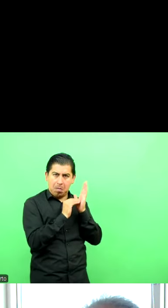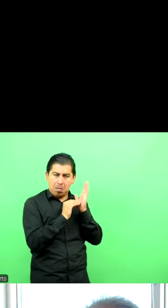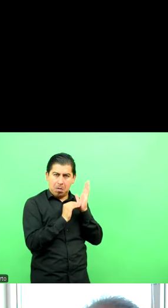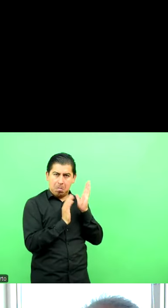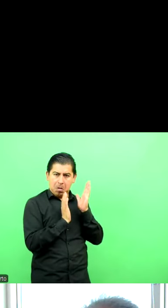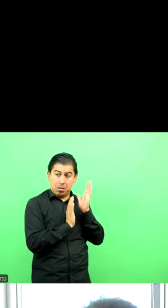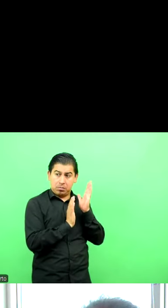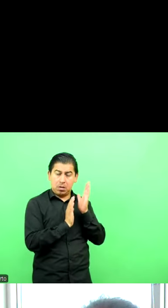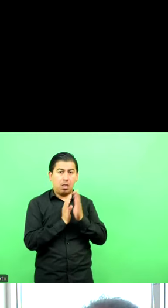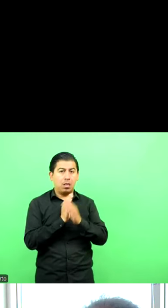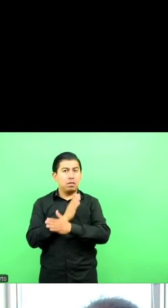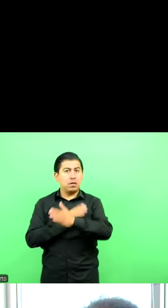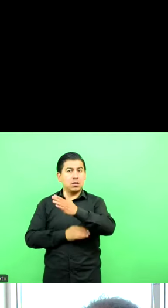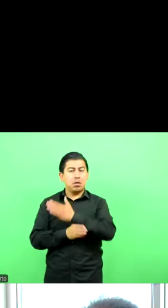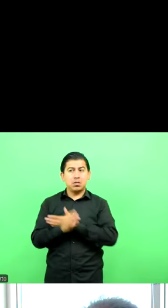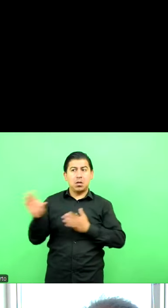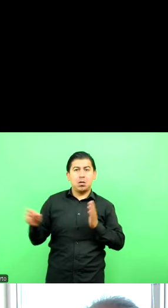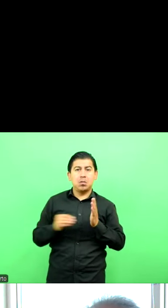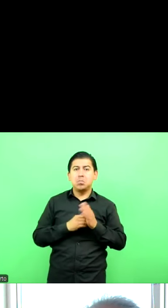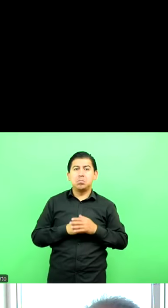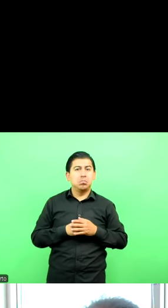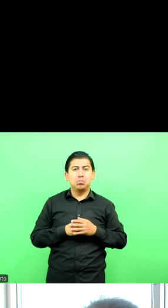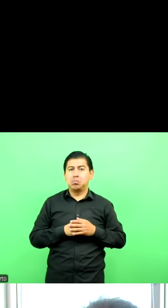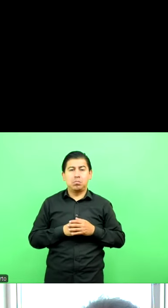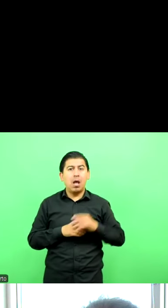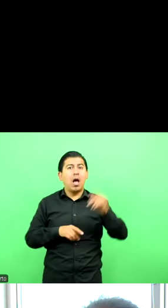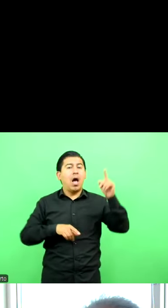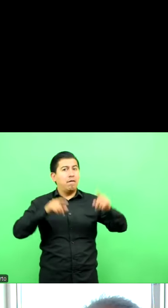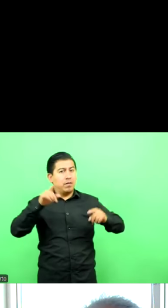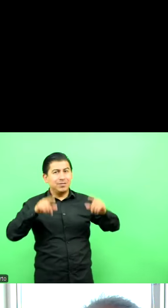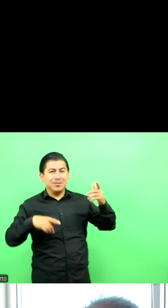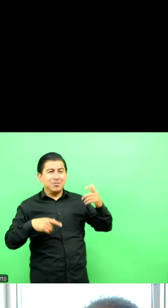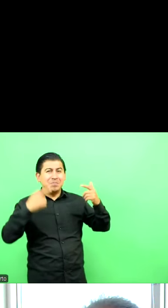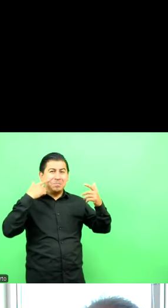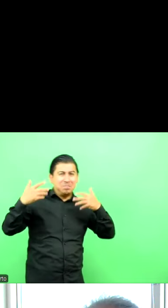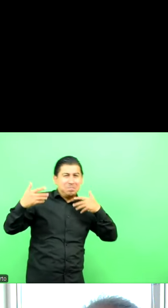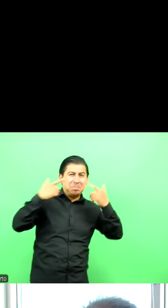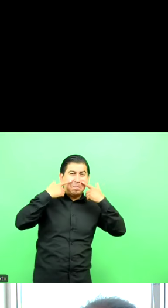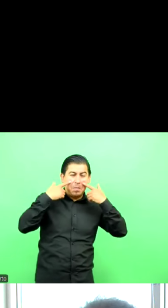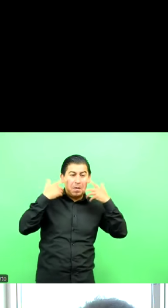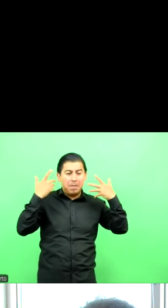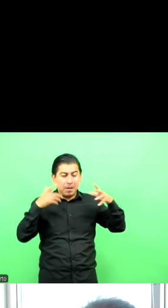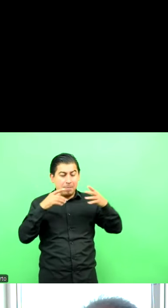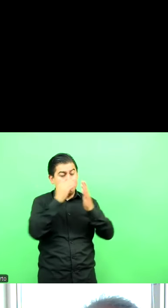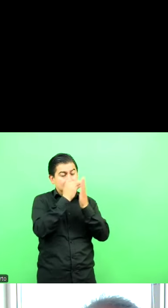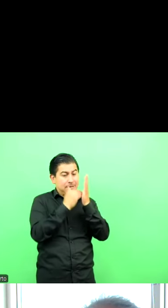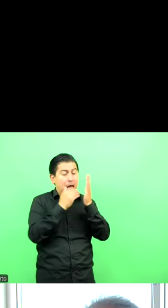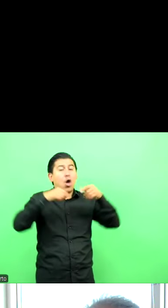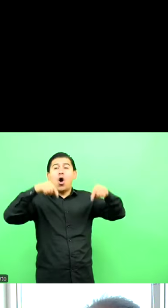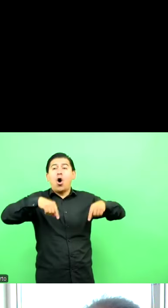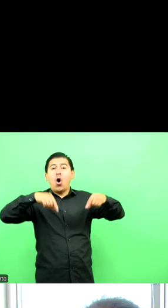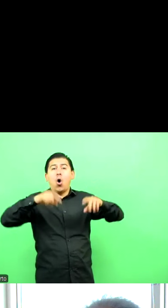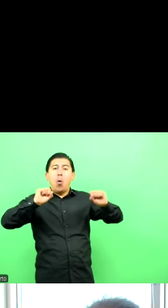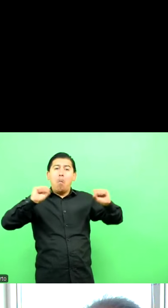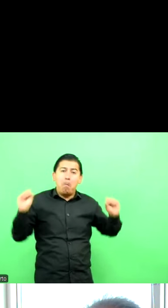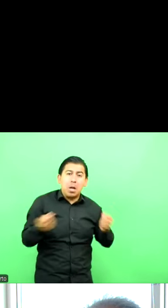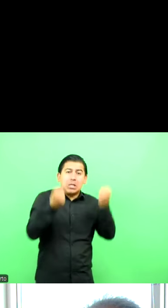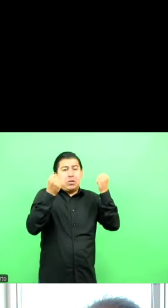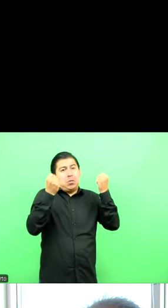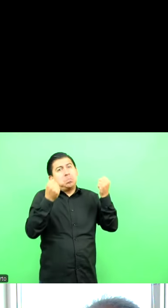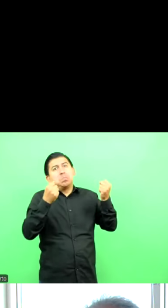much attention to this. We need to learn more. We need to have the good case studies and the